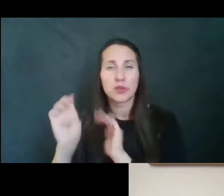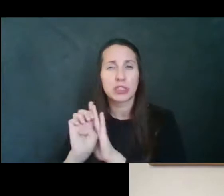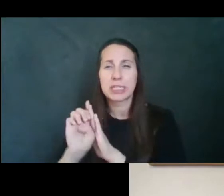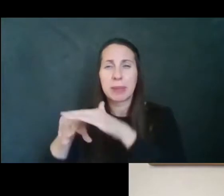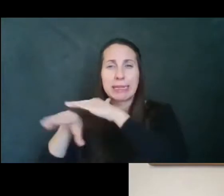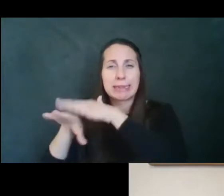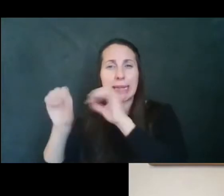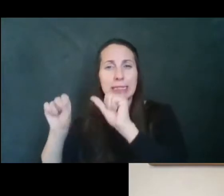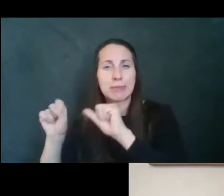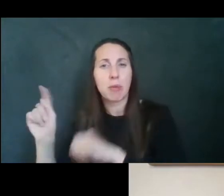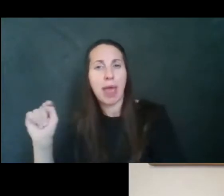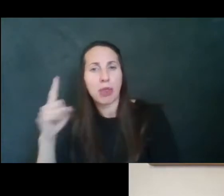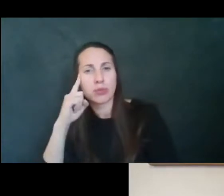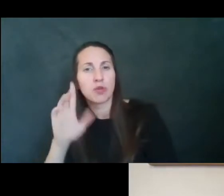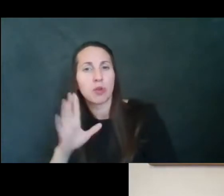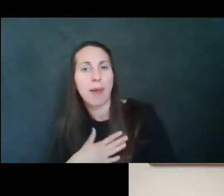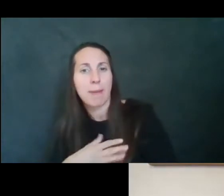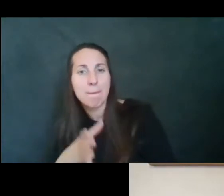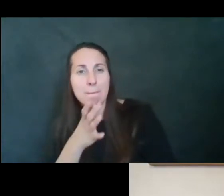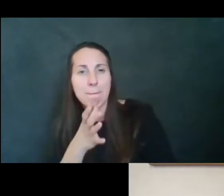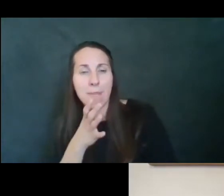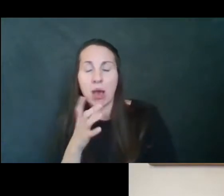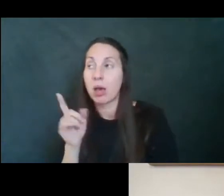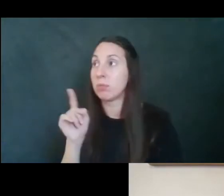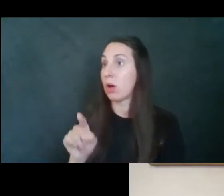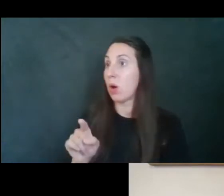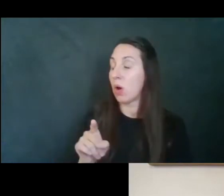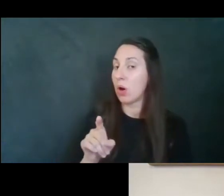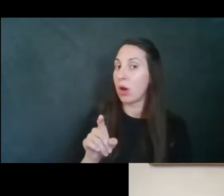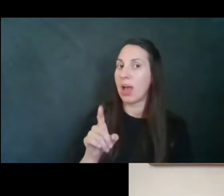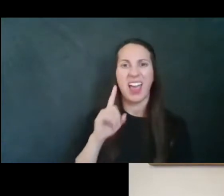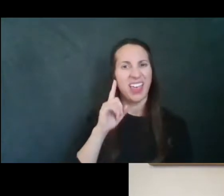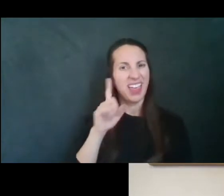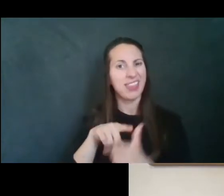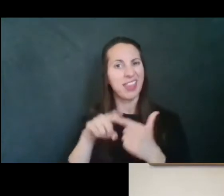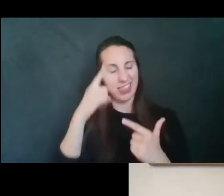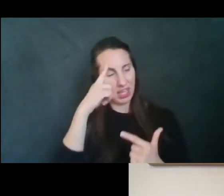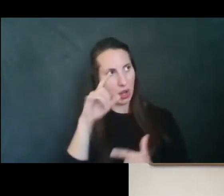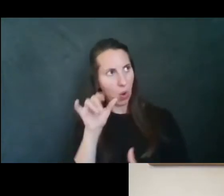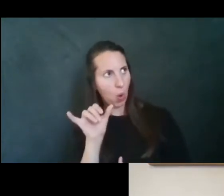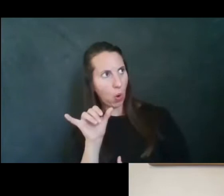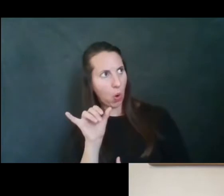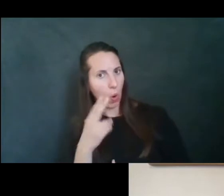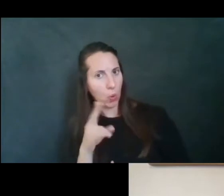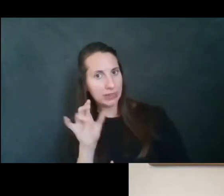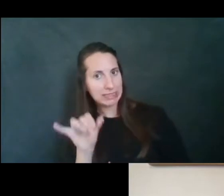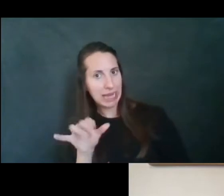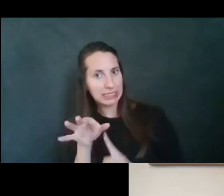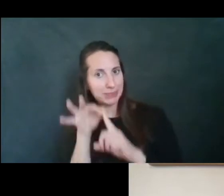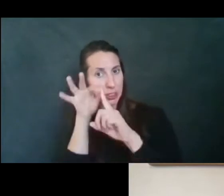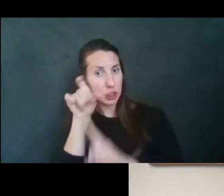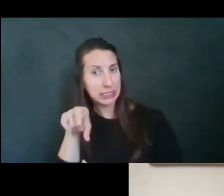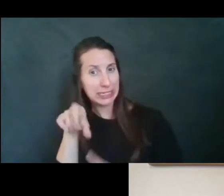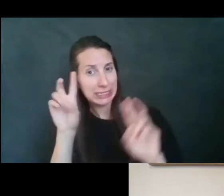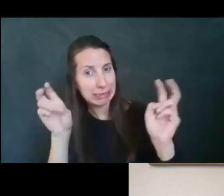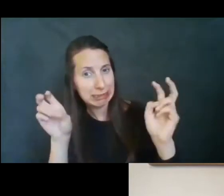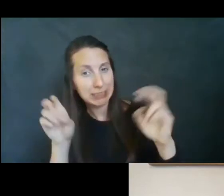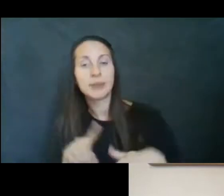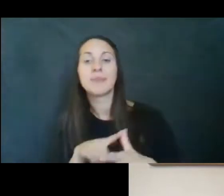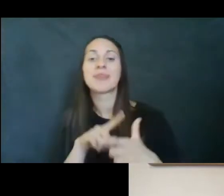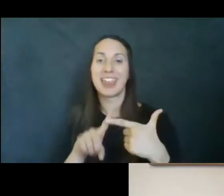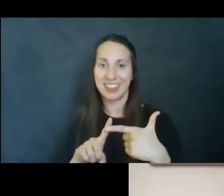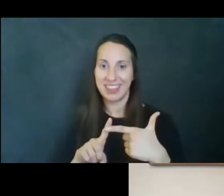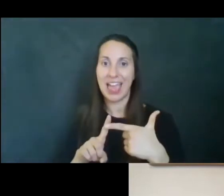gosh, actually, does that come under the heading of special need? And starting to develop this broader and